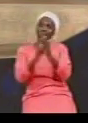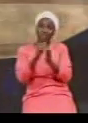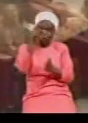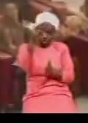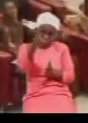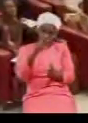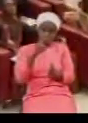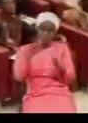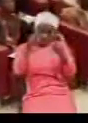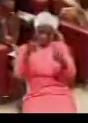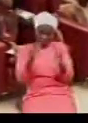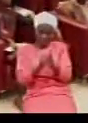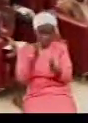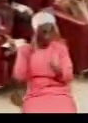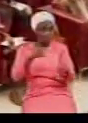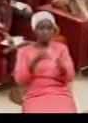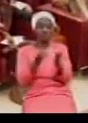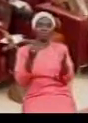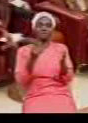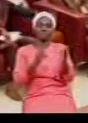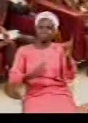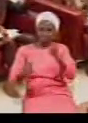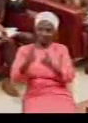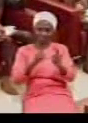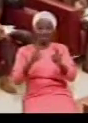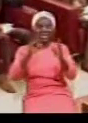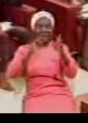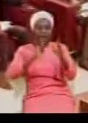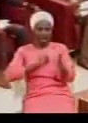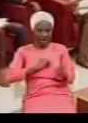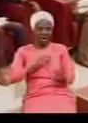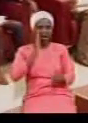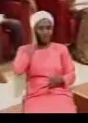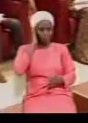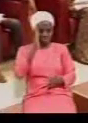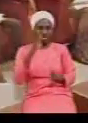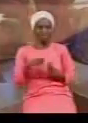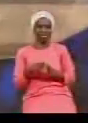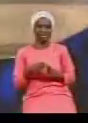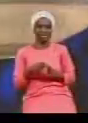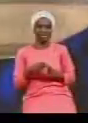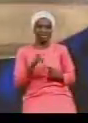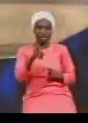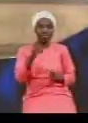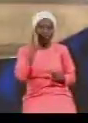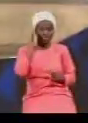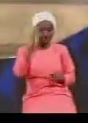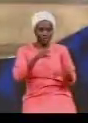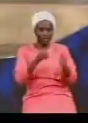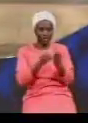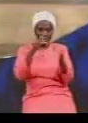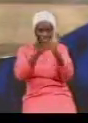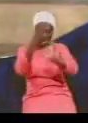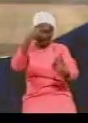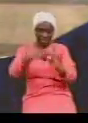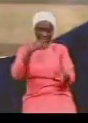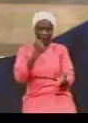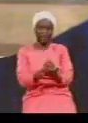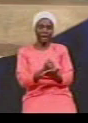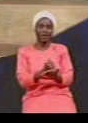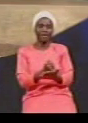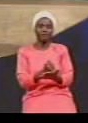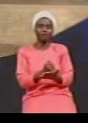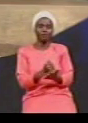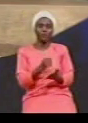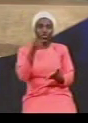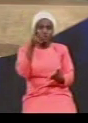will. Somebody there, I will. You will in Jesus' name. Thou